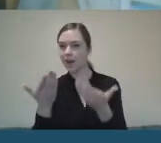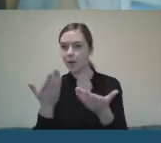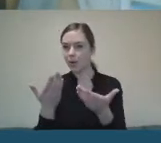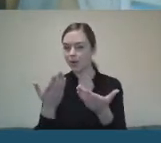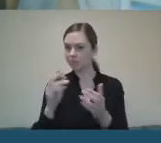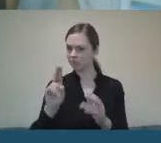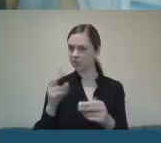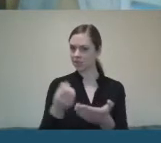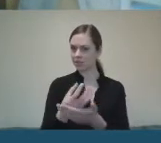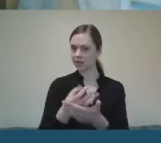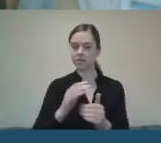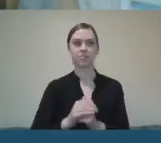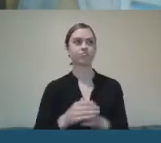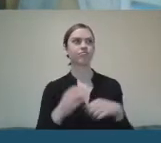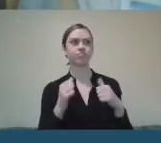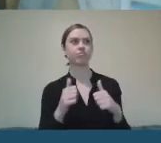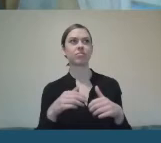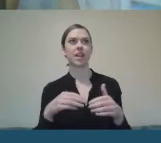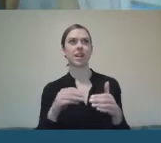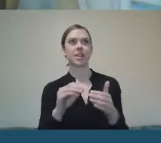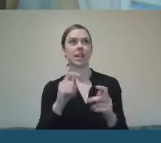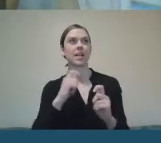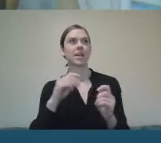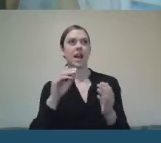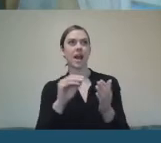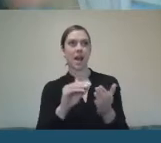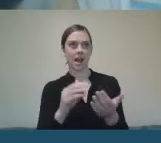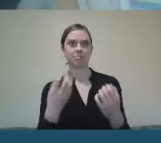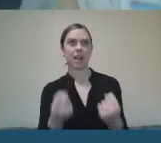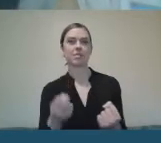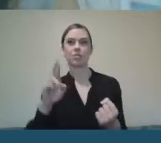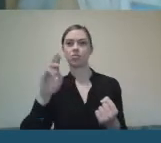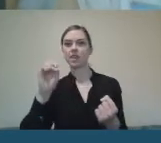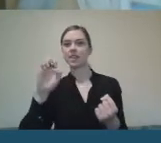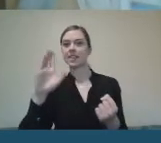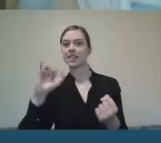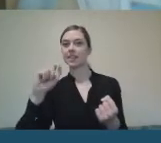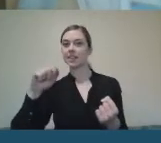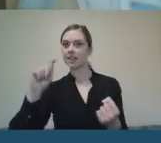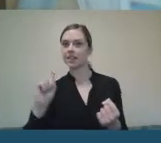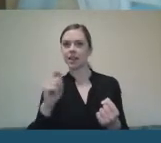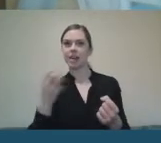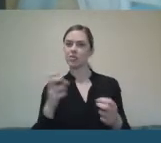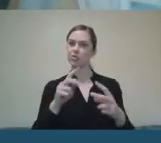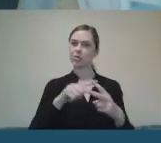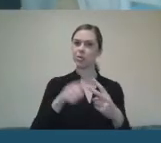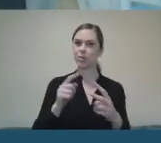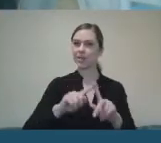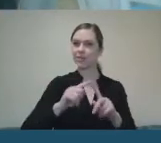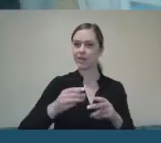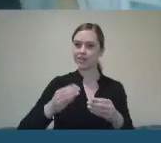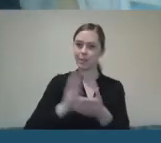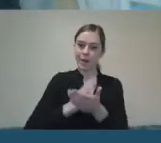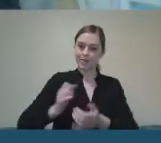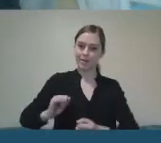Yeah, look, I think they've been really resilient, and there's two parts to our journey in this space of helping to